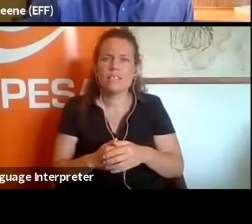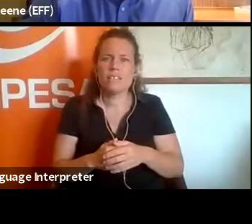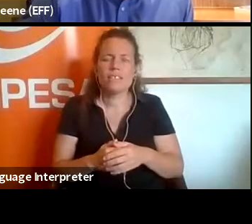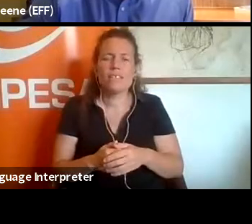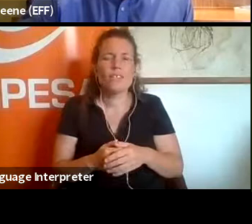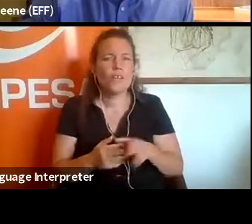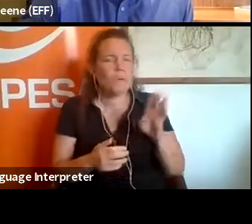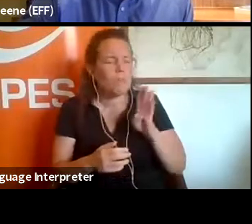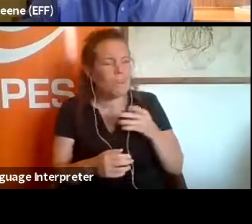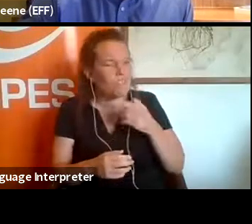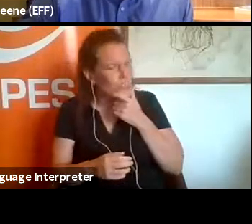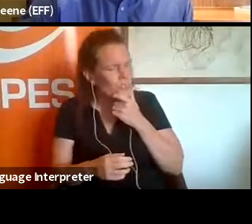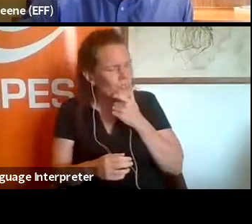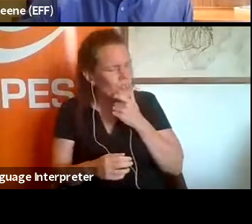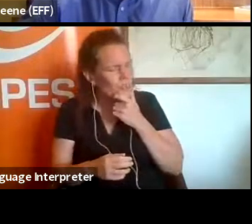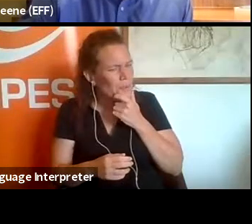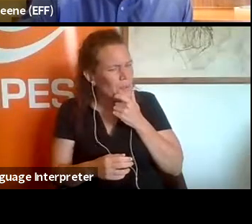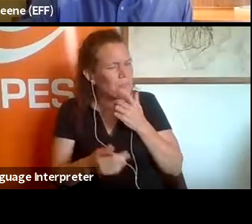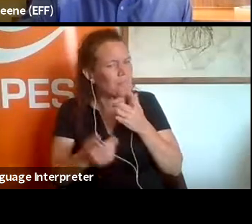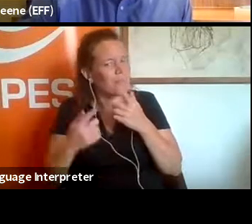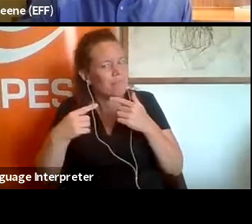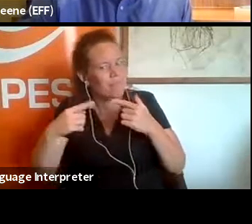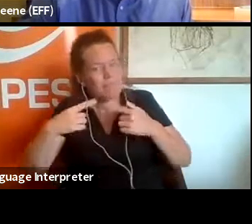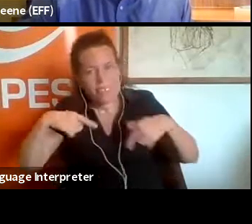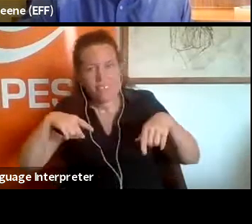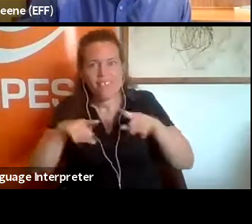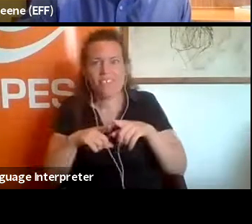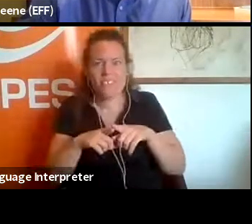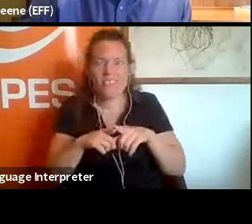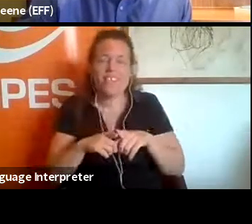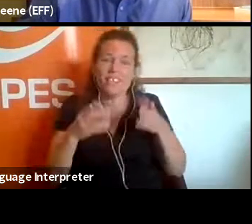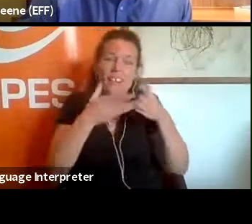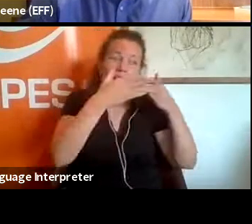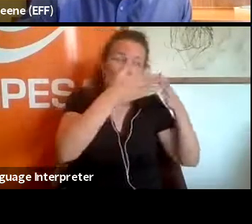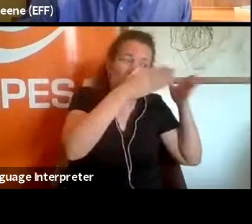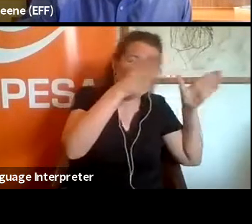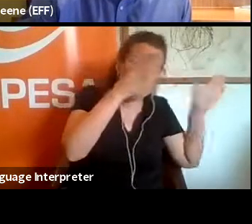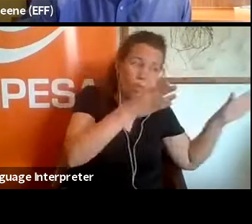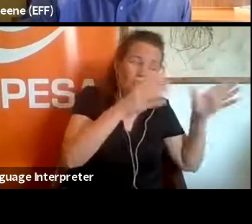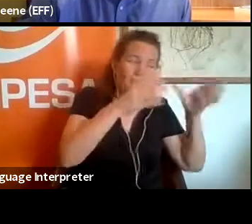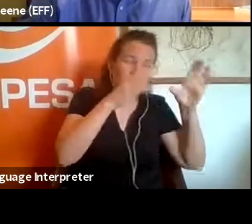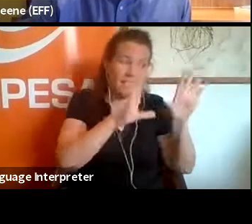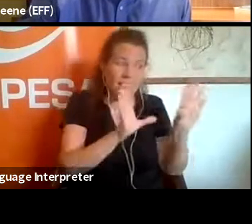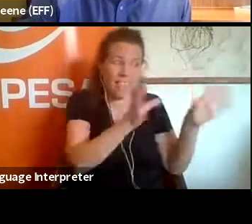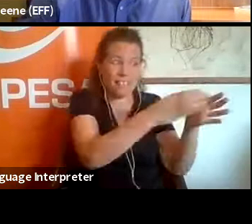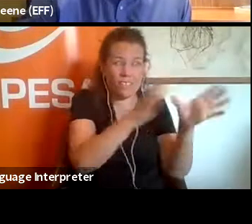So we are going to have kind of these broad categories of actors.